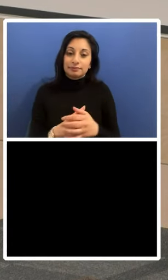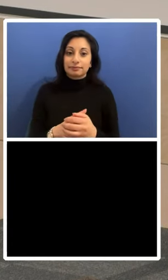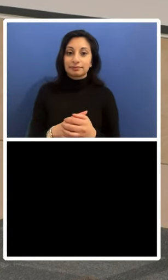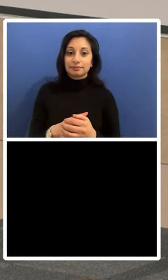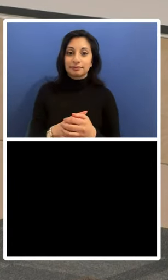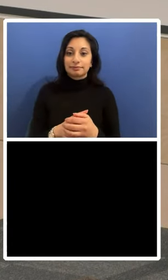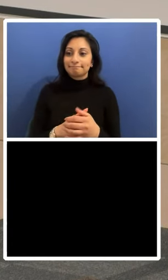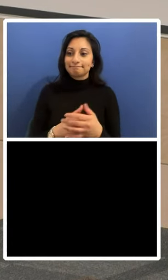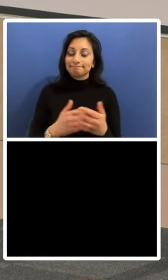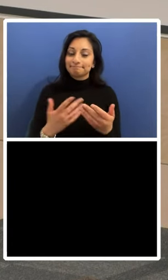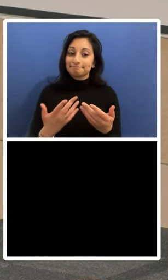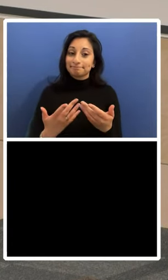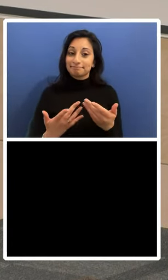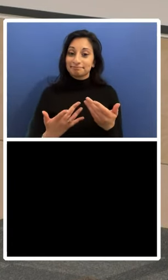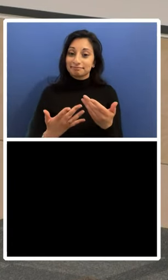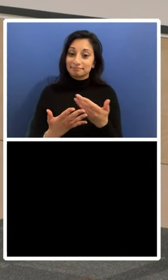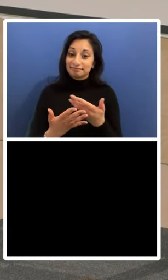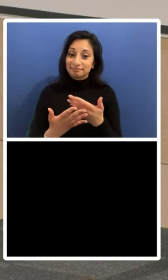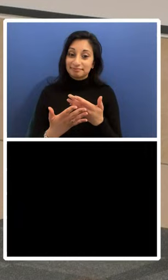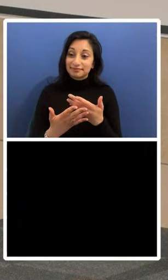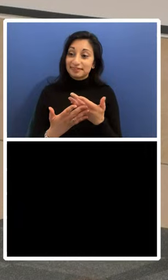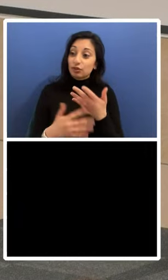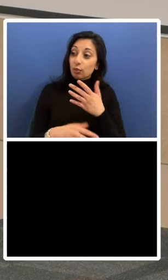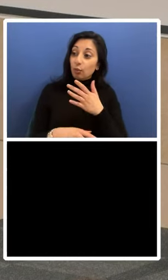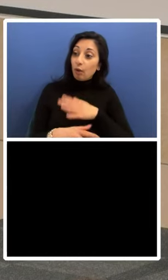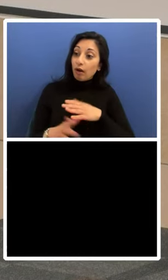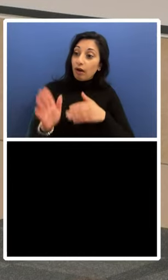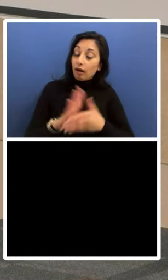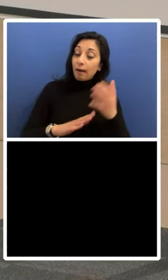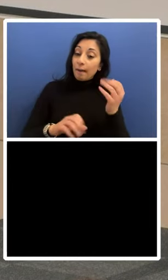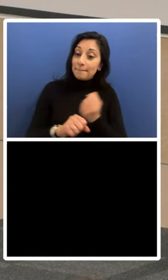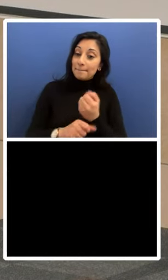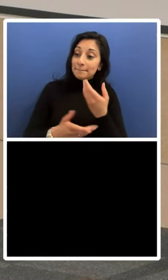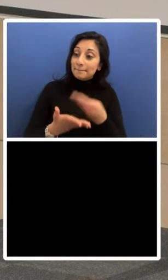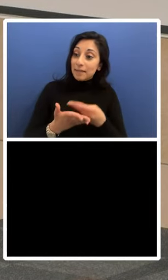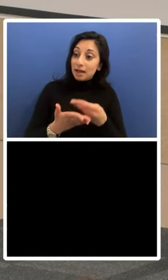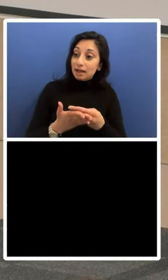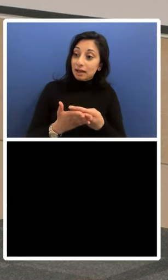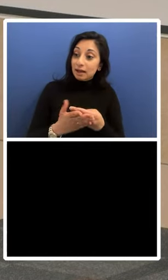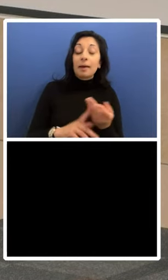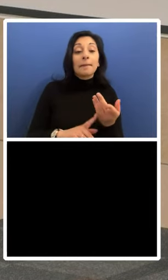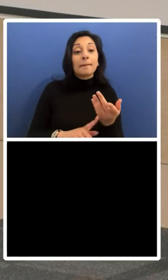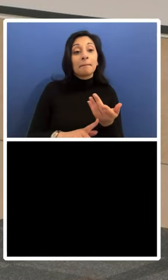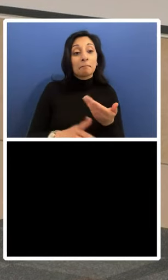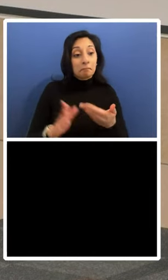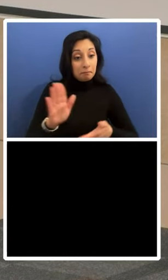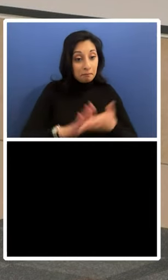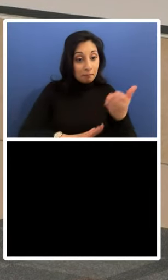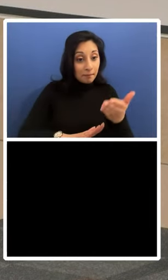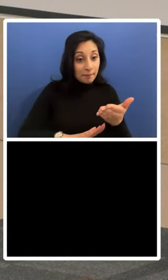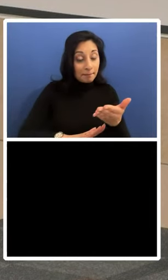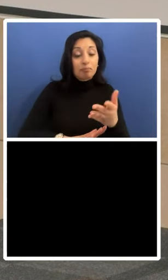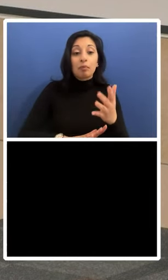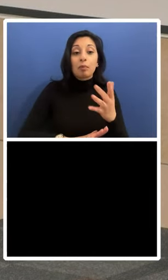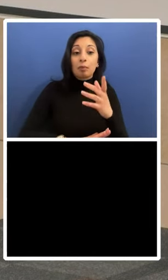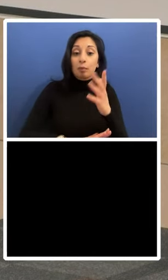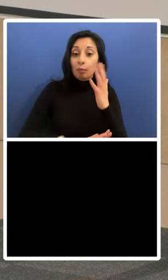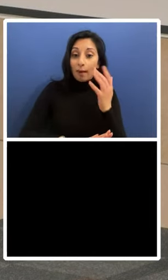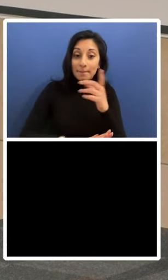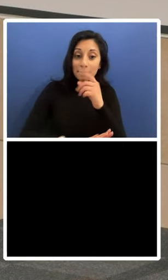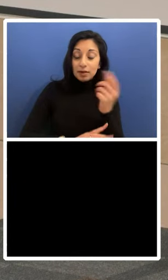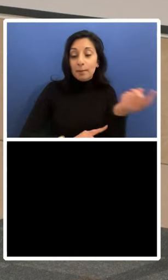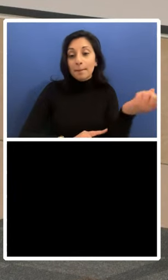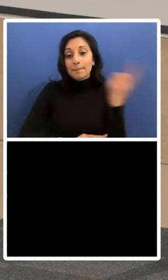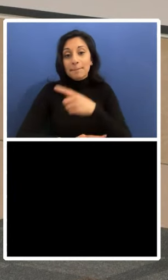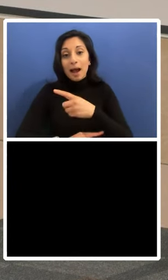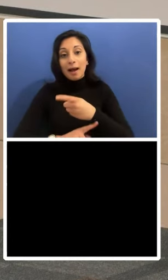silence you. If you need to go make your money, make your money, but come back and speak publicly when you can. The second question,